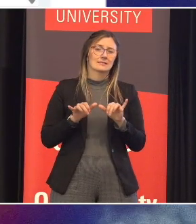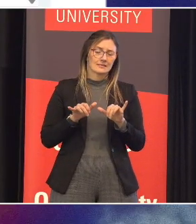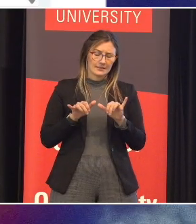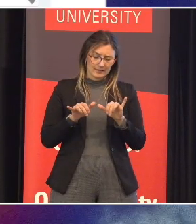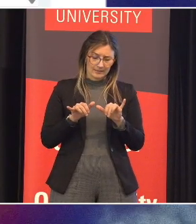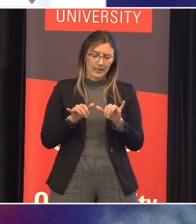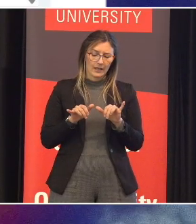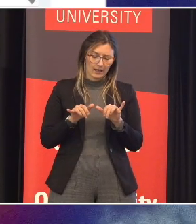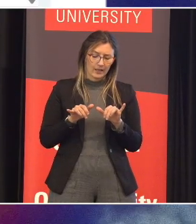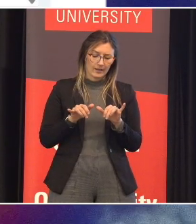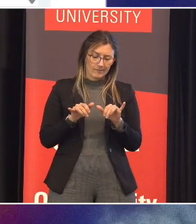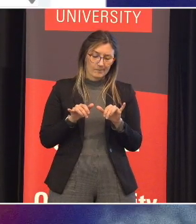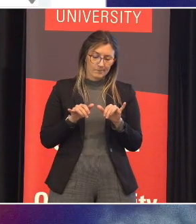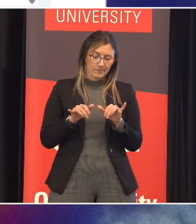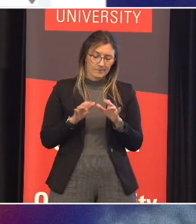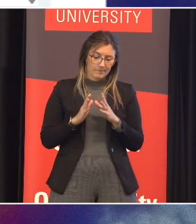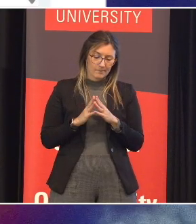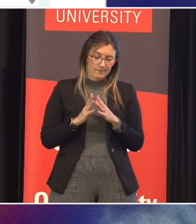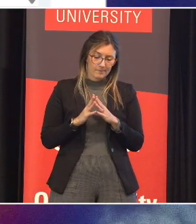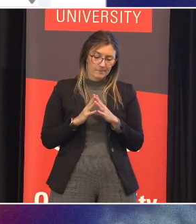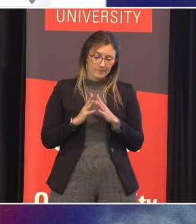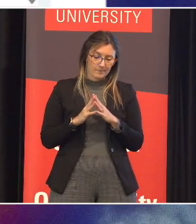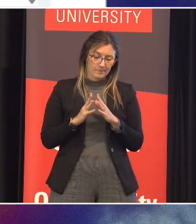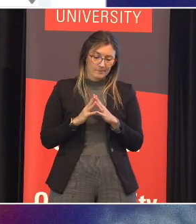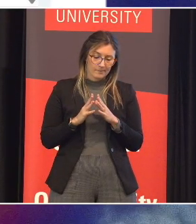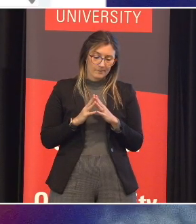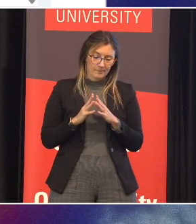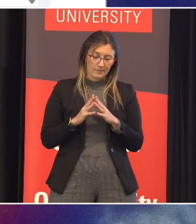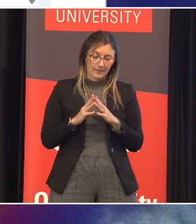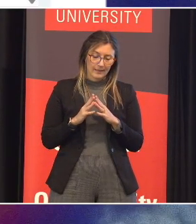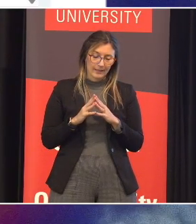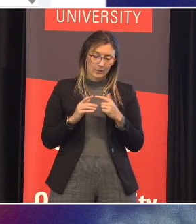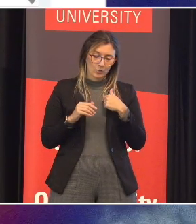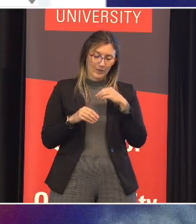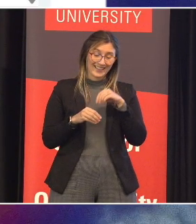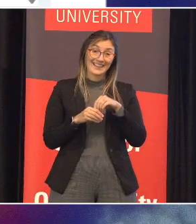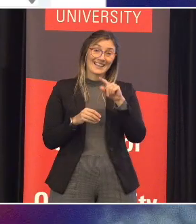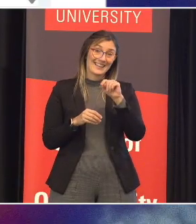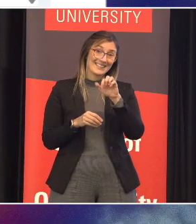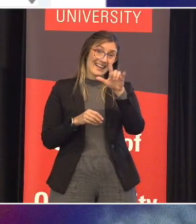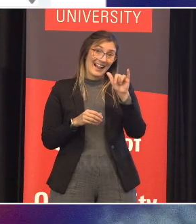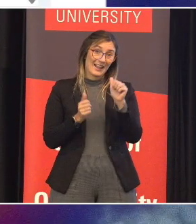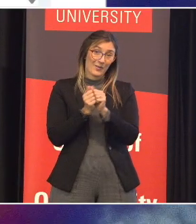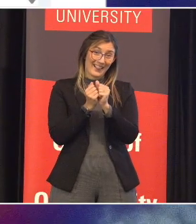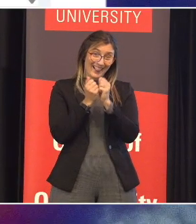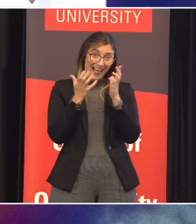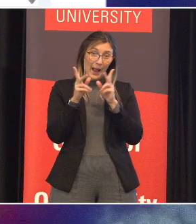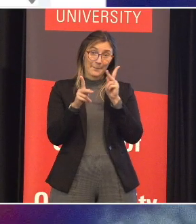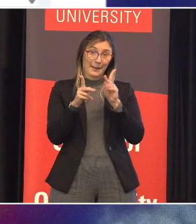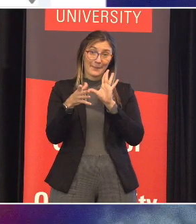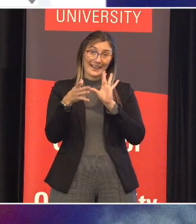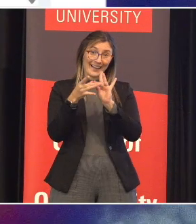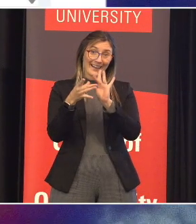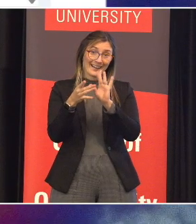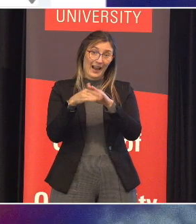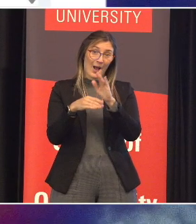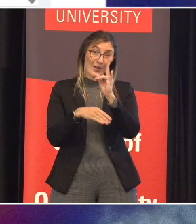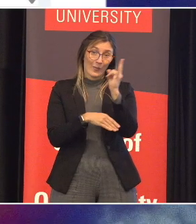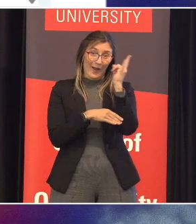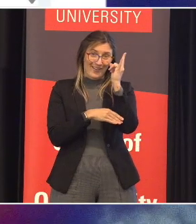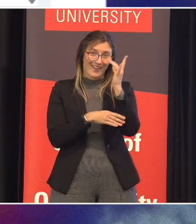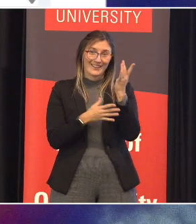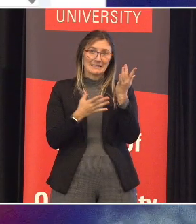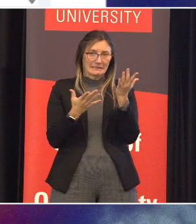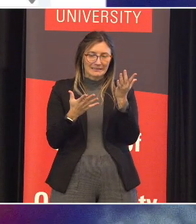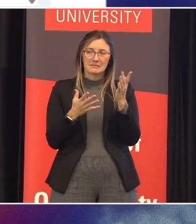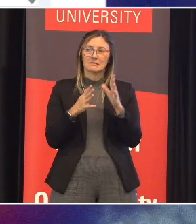because we're in tally with a lot of people, Or, we're still getting